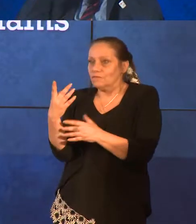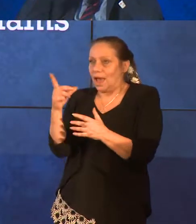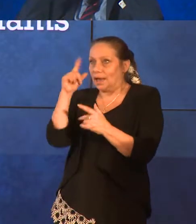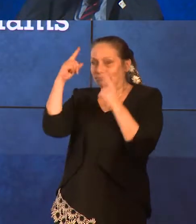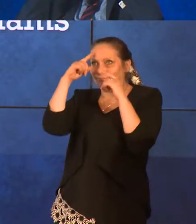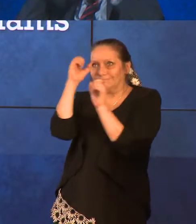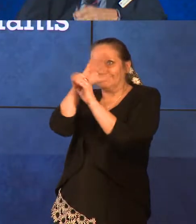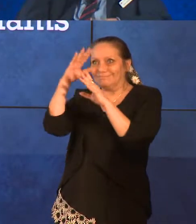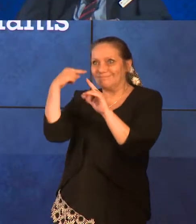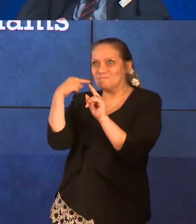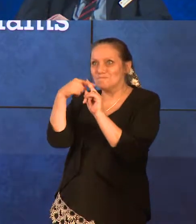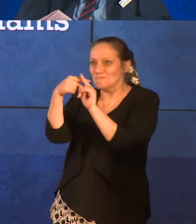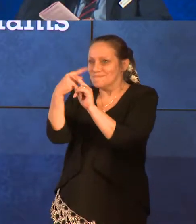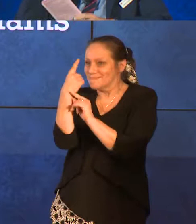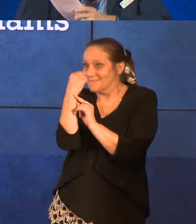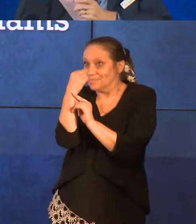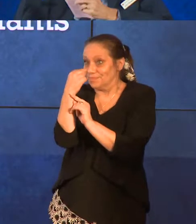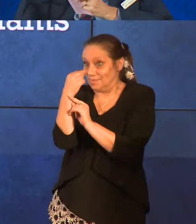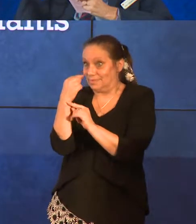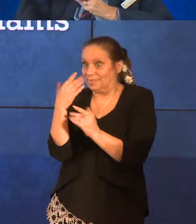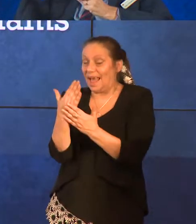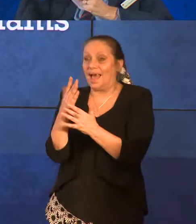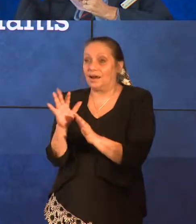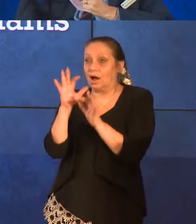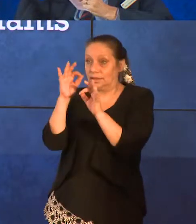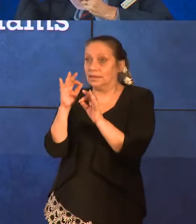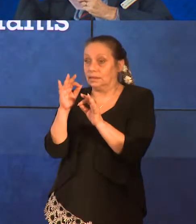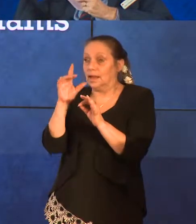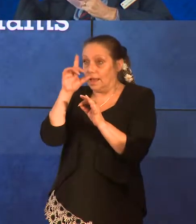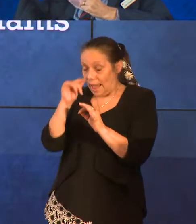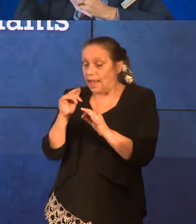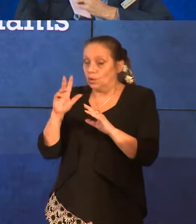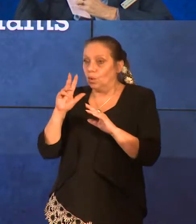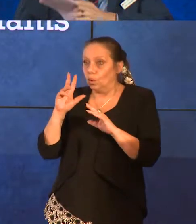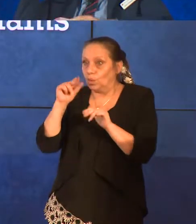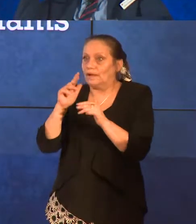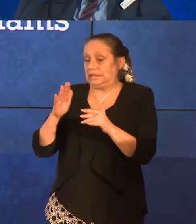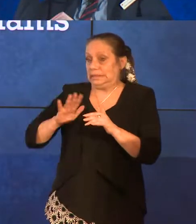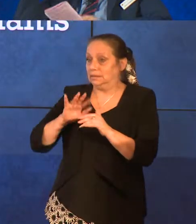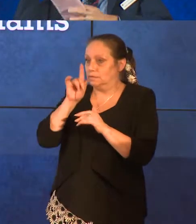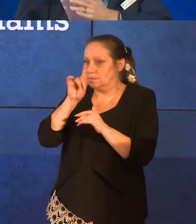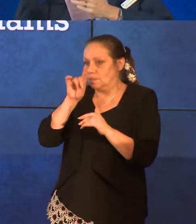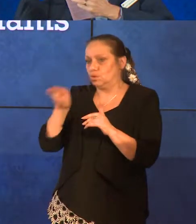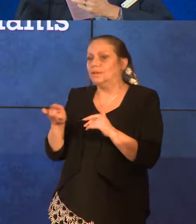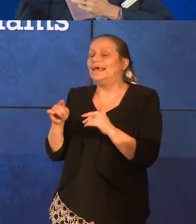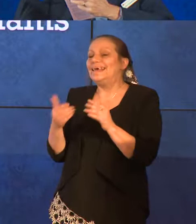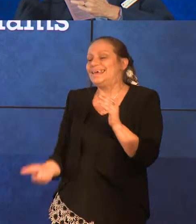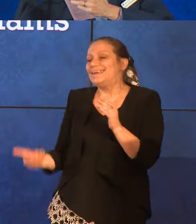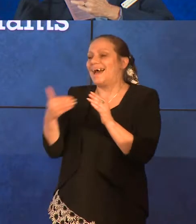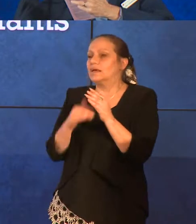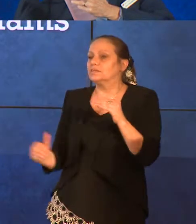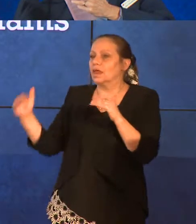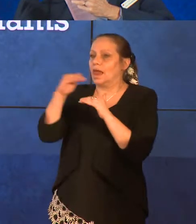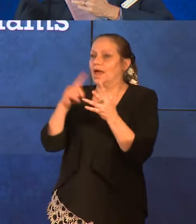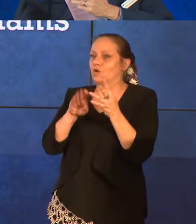optimism and could potentially and did step in to meet the needs, at that time it was adding a layer of